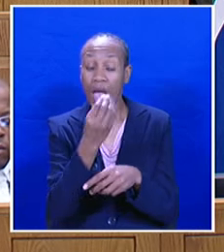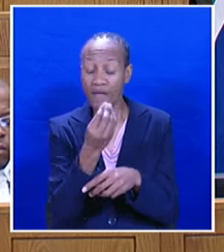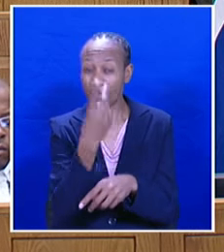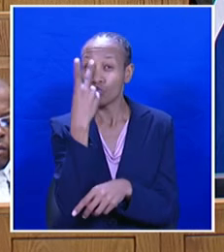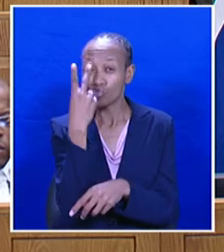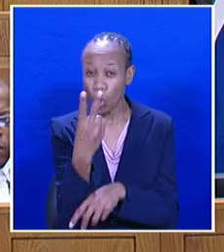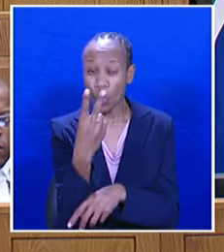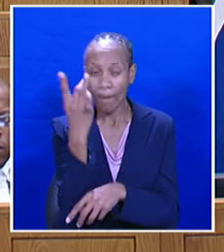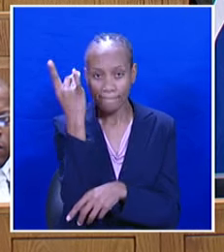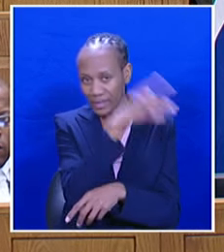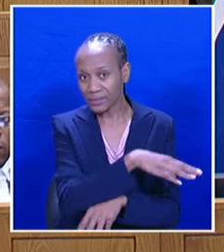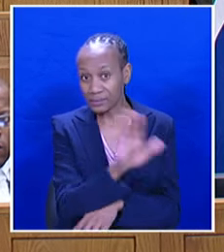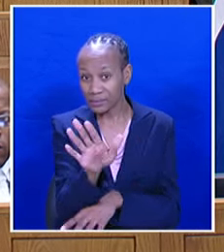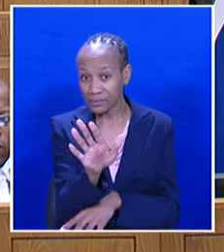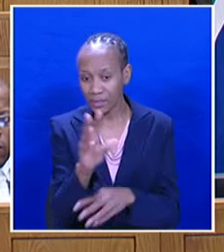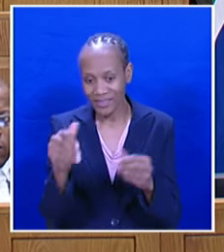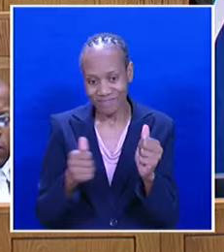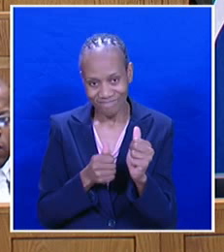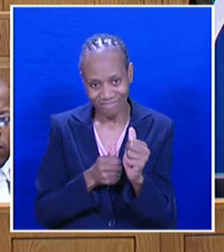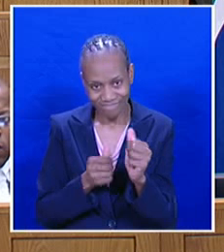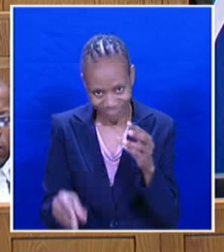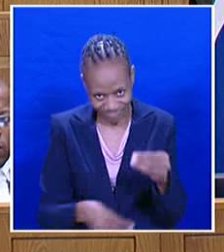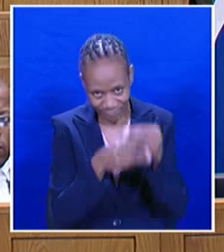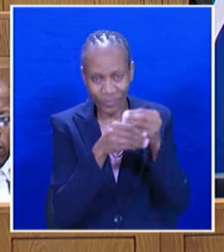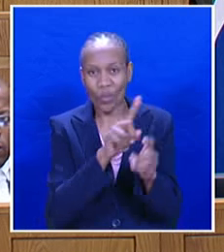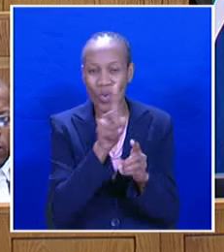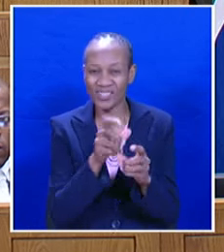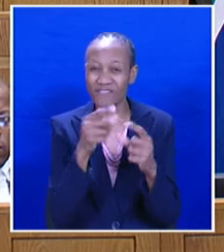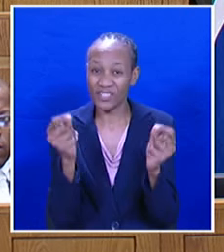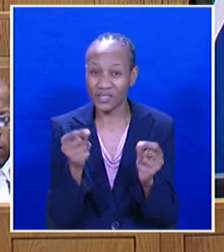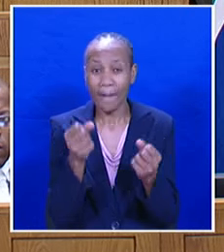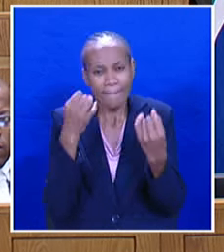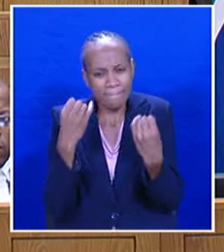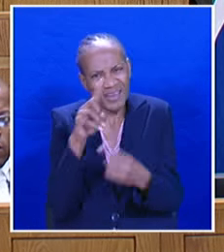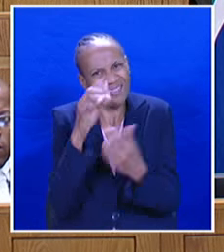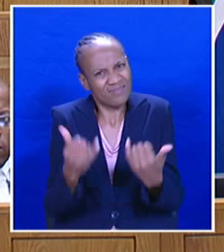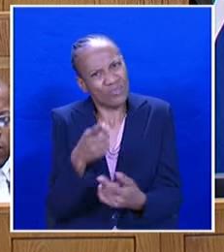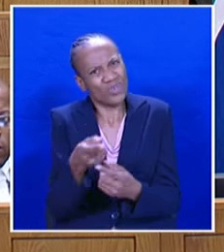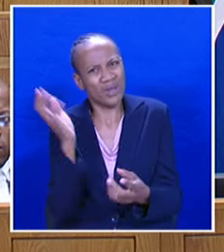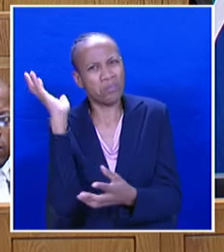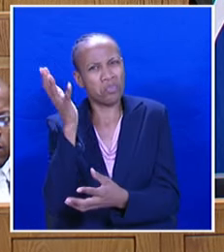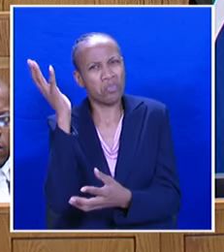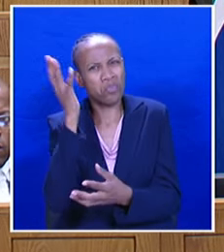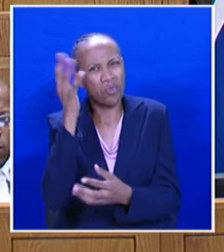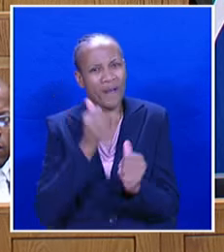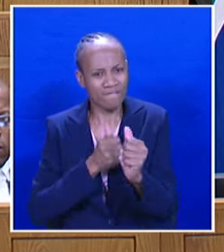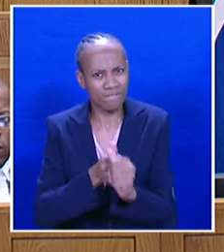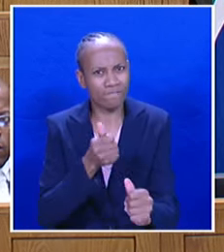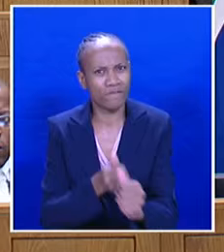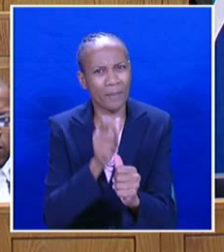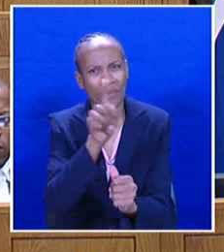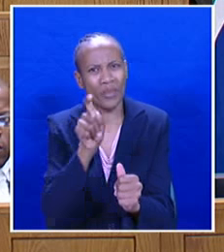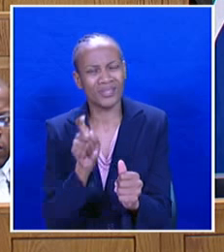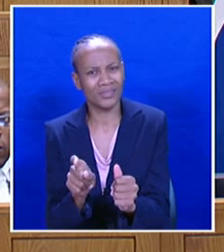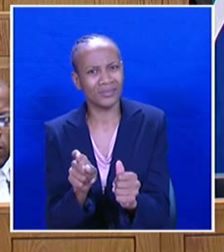supplementary question. Yes. That is a follow-up question which must arise from the response which